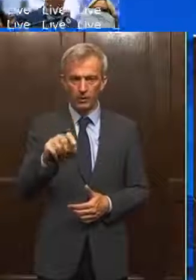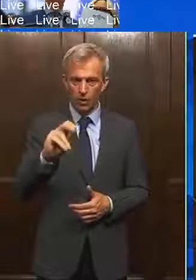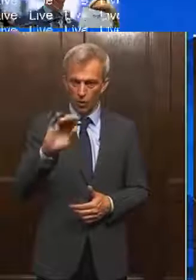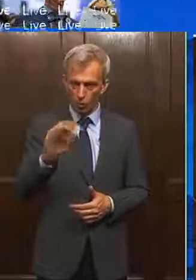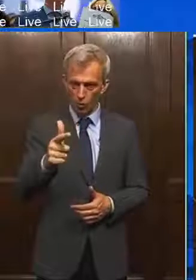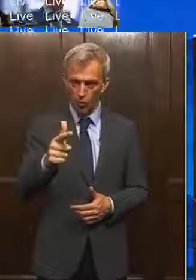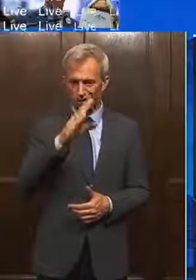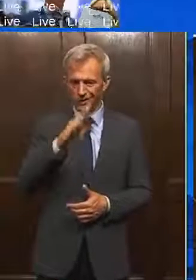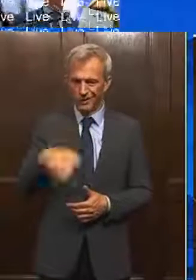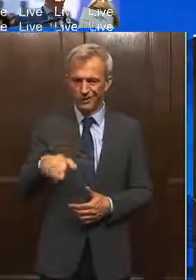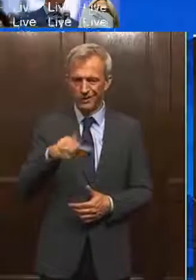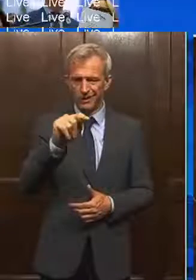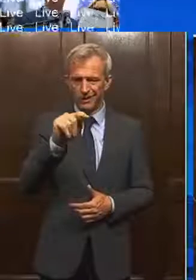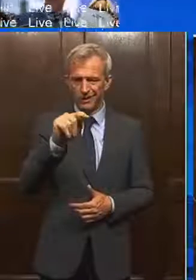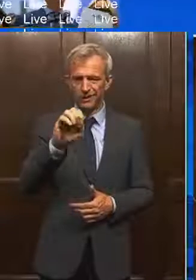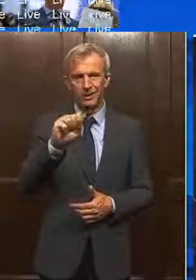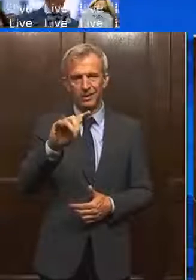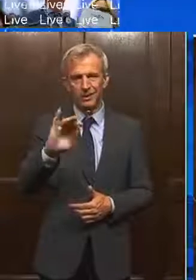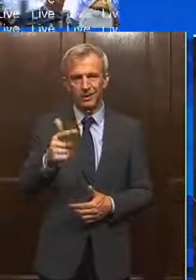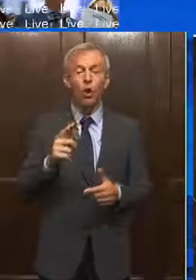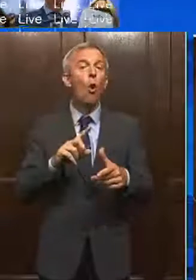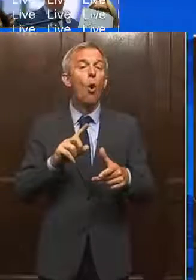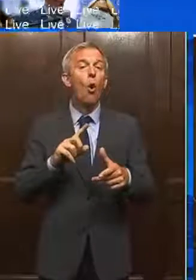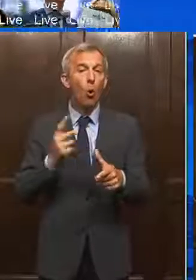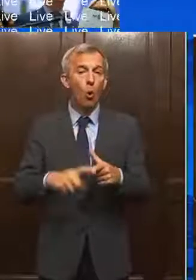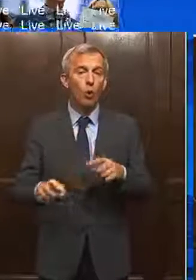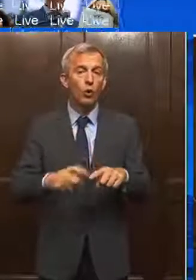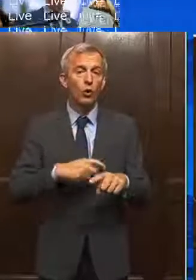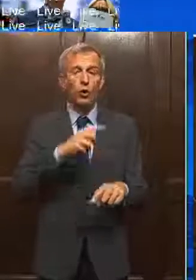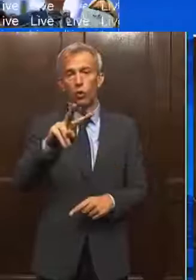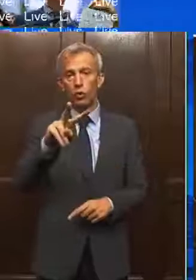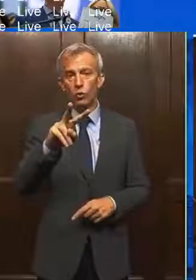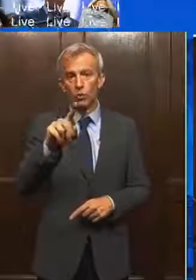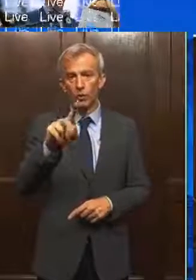coronavirus.lacity.org/testing. Or you can call during business hours